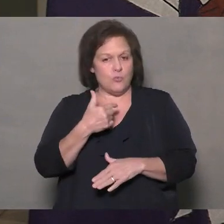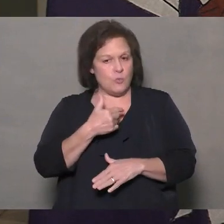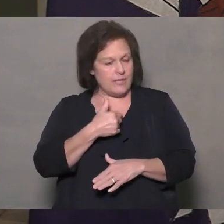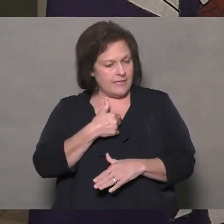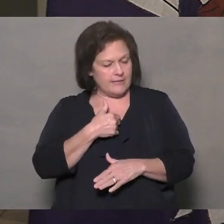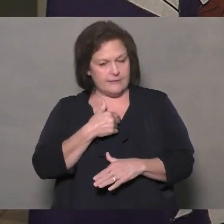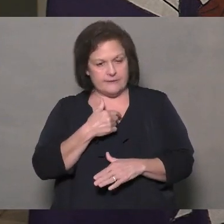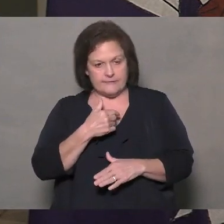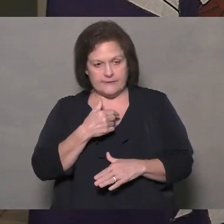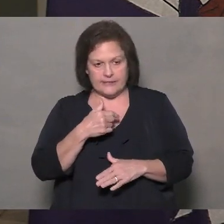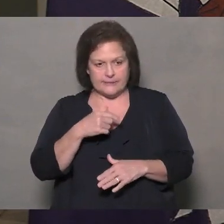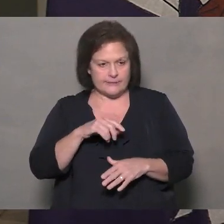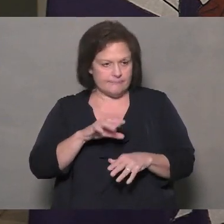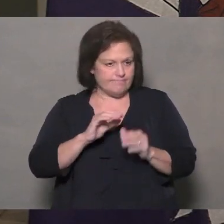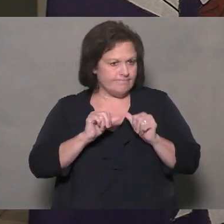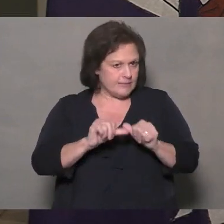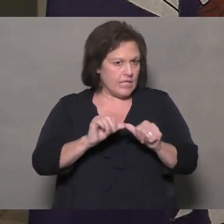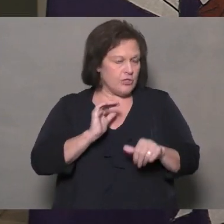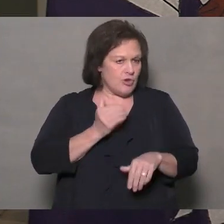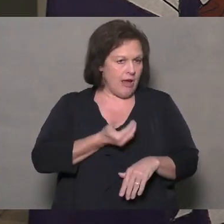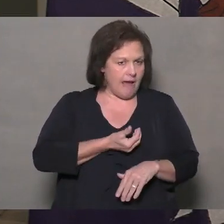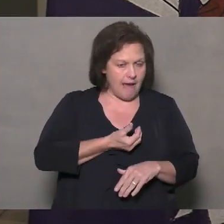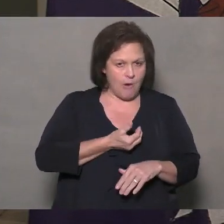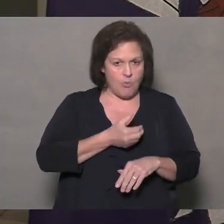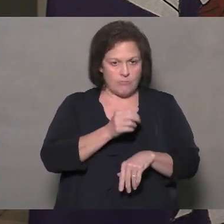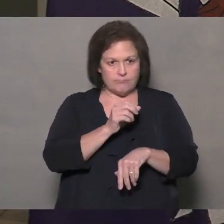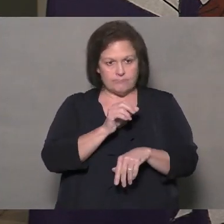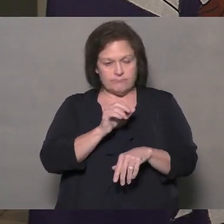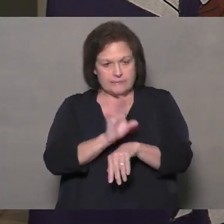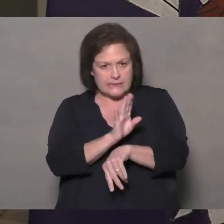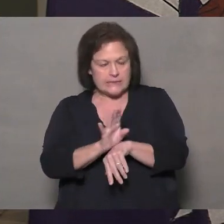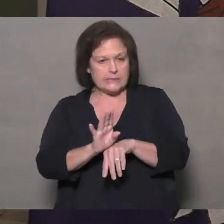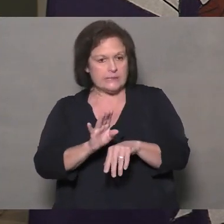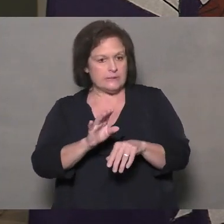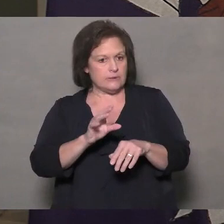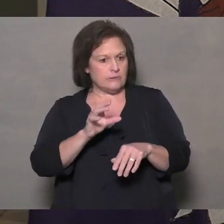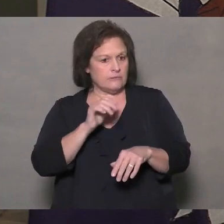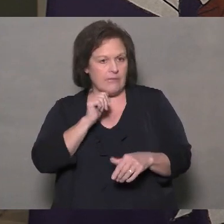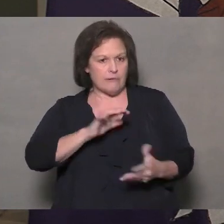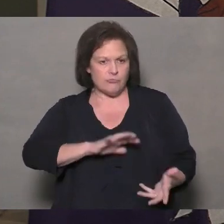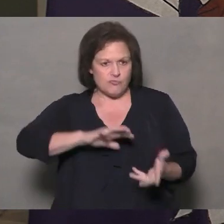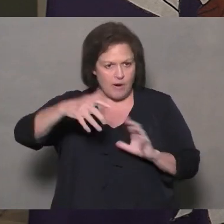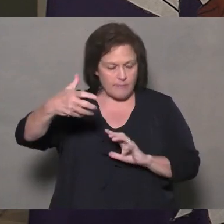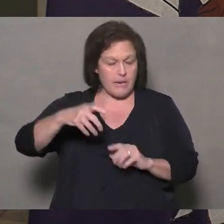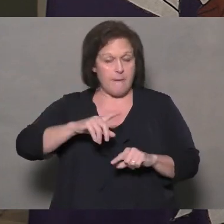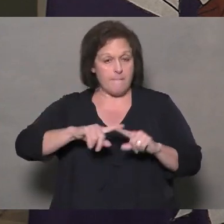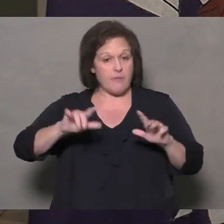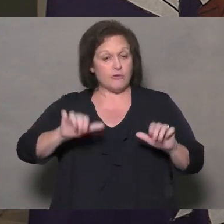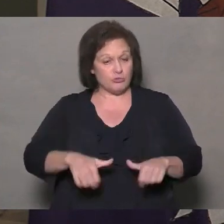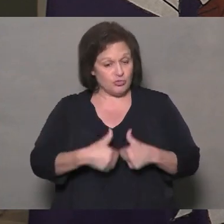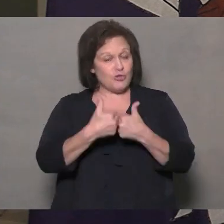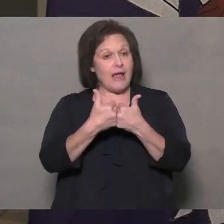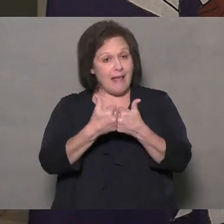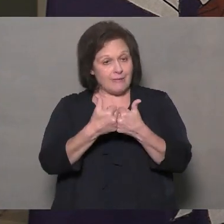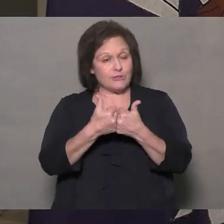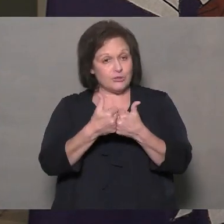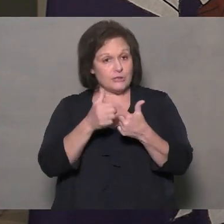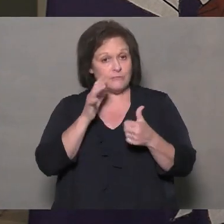our operations to avoid disruption, but the challenges ahead continue to be